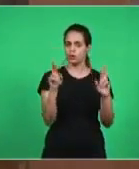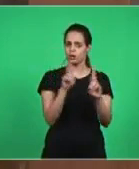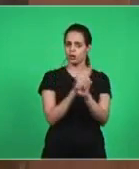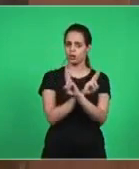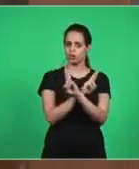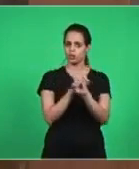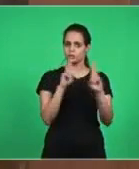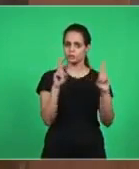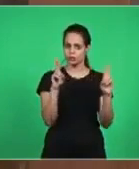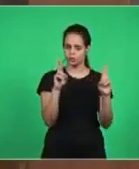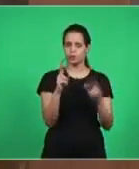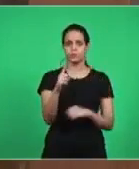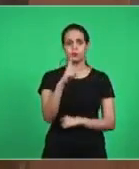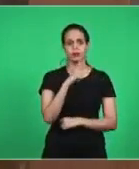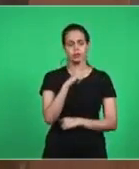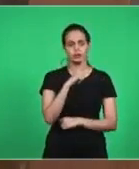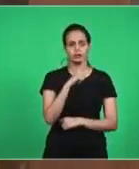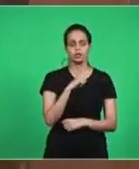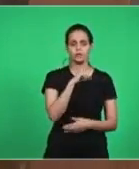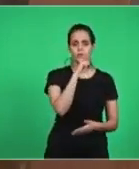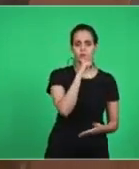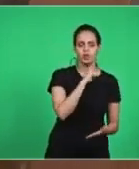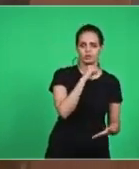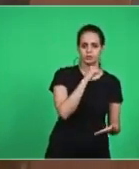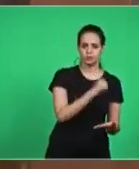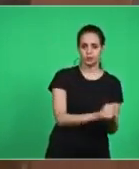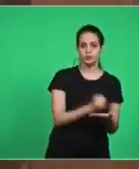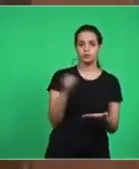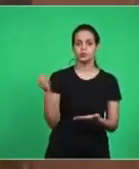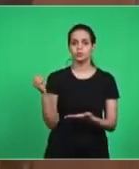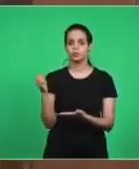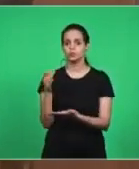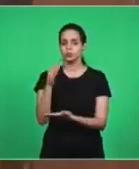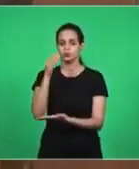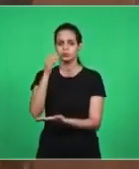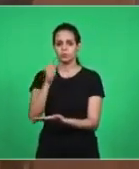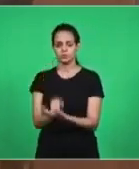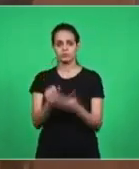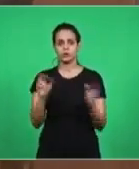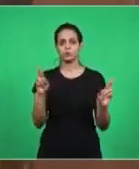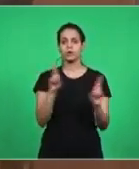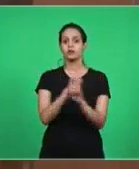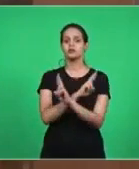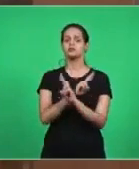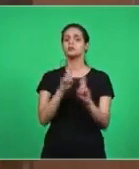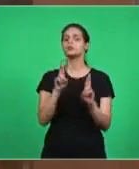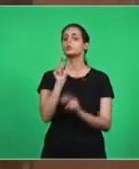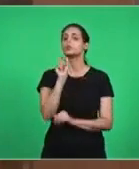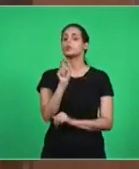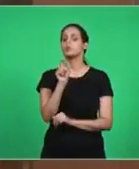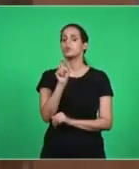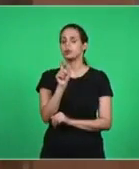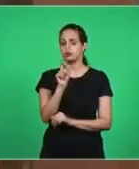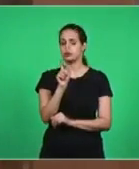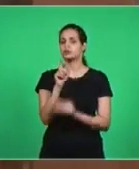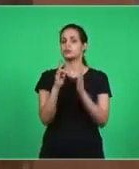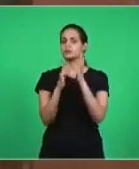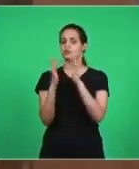relationship that exists in the Old and New Testament regarding the return of the Lord Jesus. So